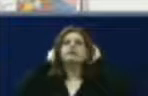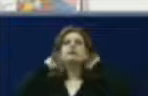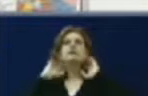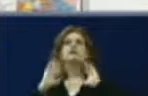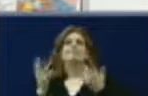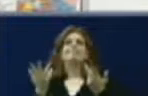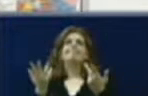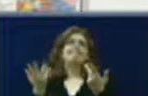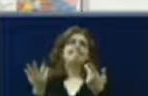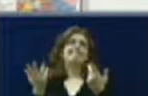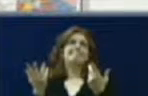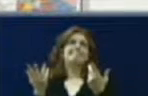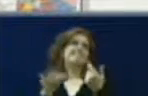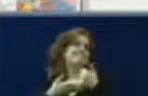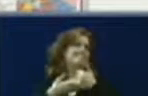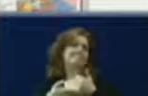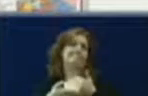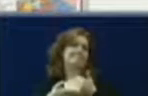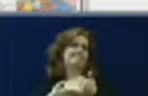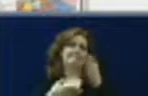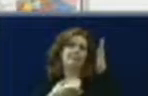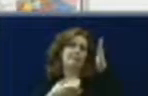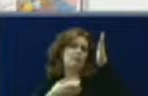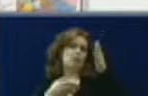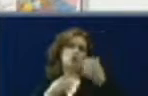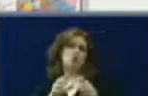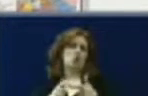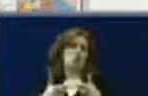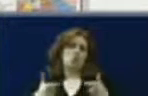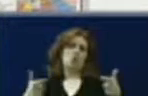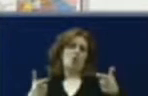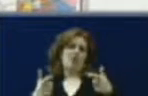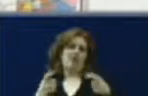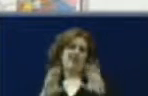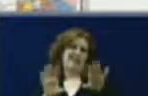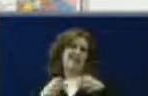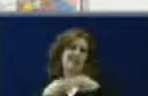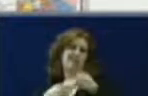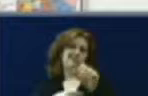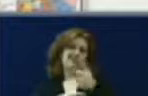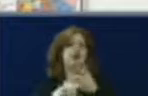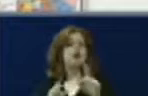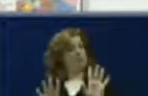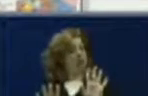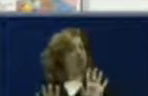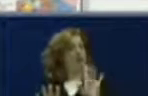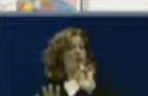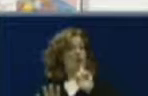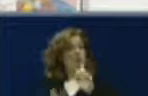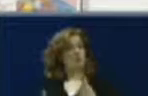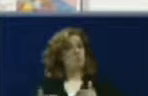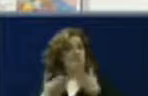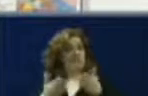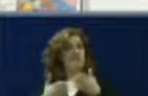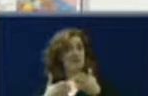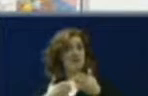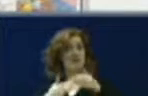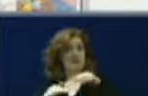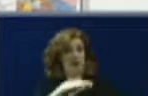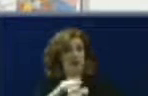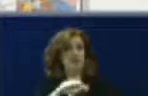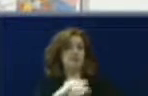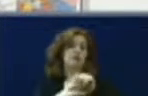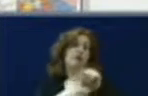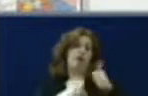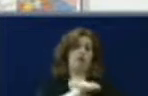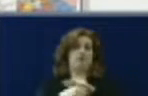It does not help with future growth in cluster 10, but it does provide access to other